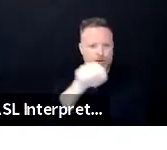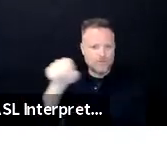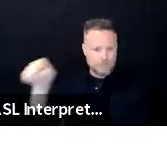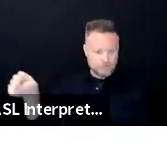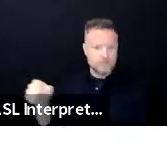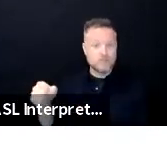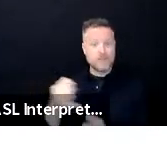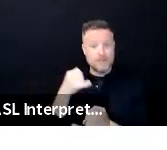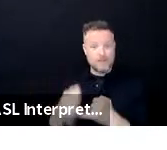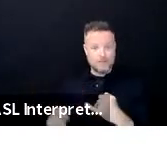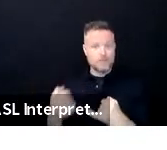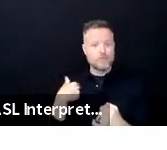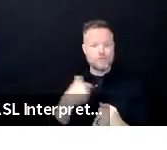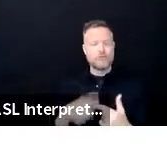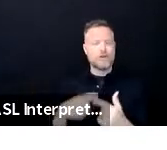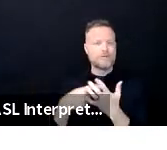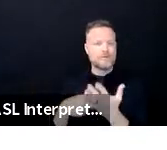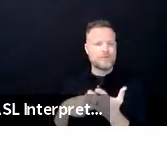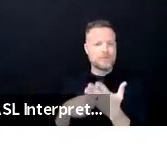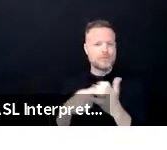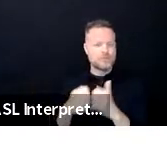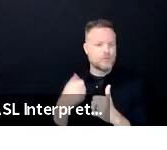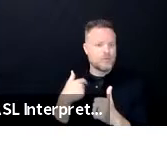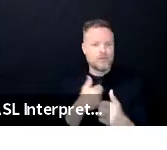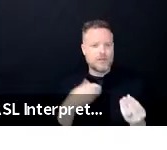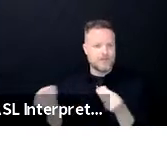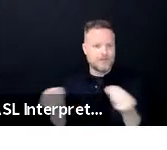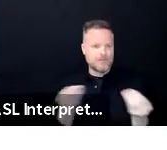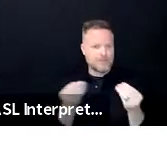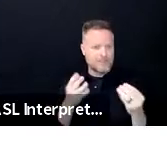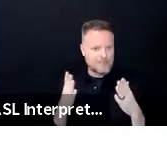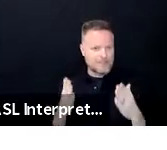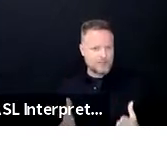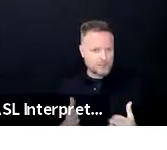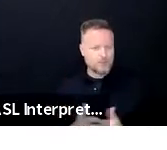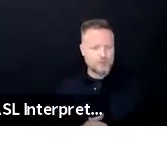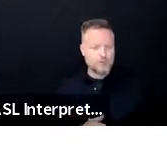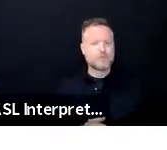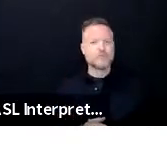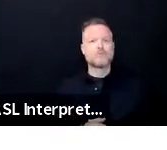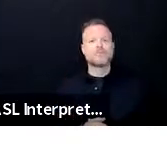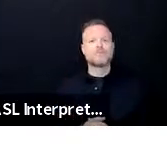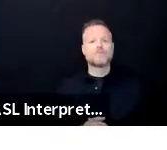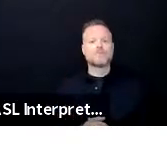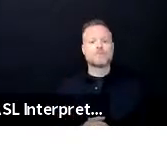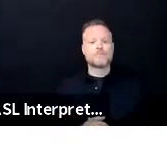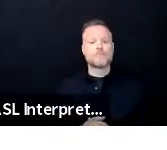by our KU facilitators, Vicki and Shirley. Oh my gosh, I'm sorry.